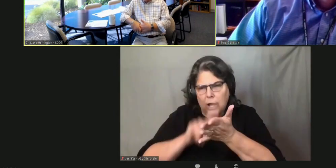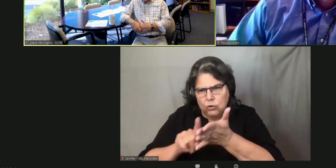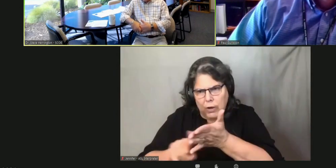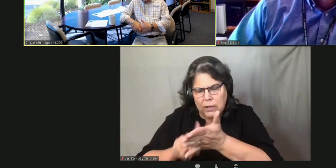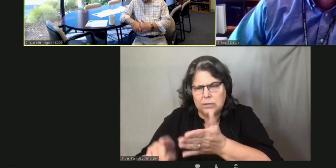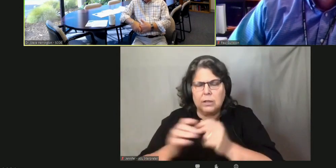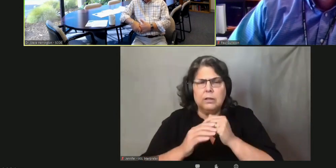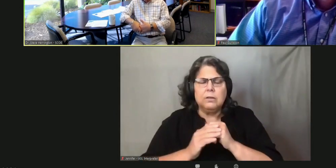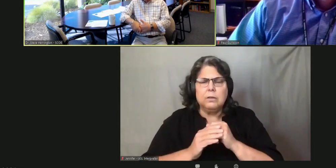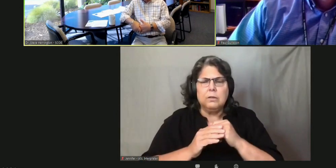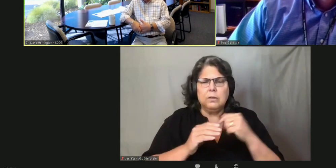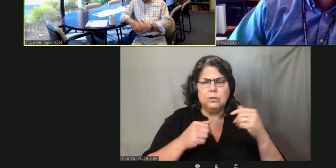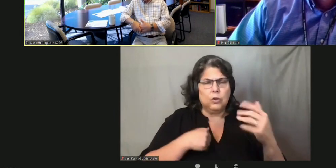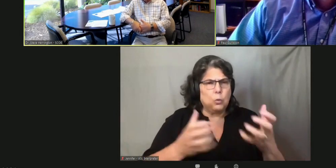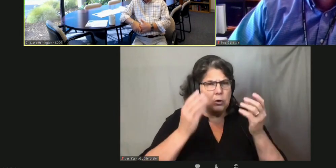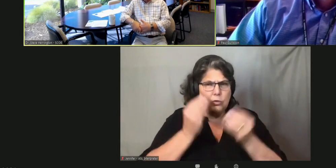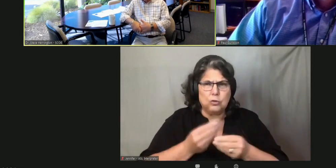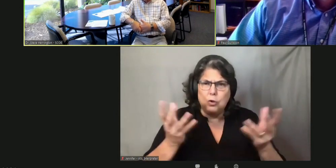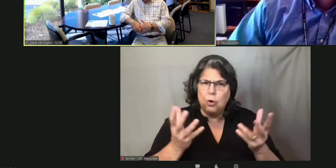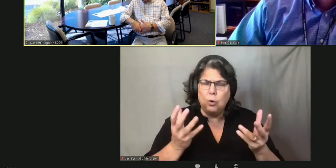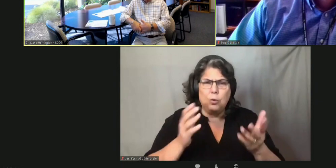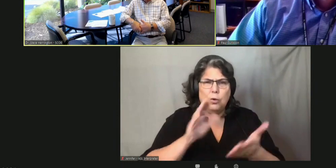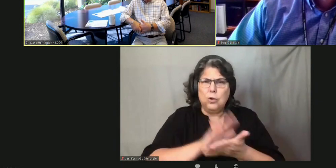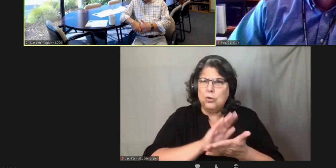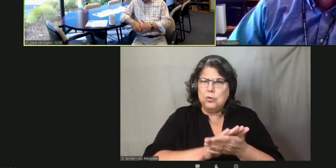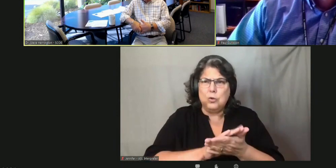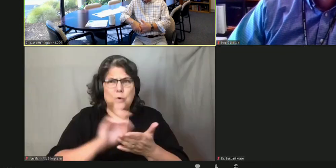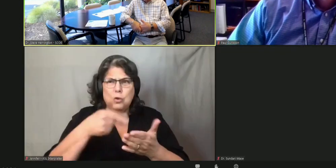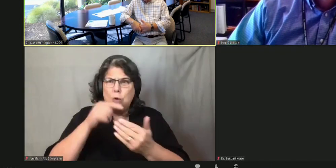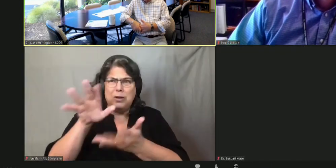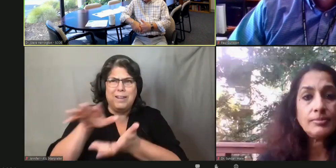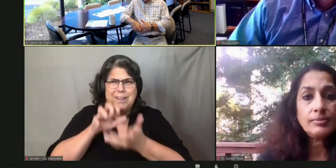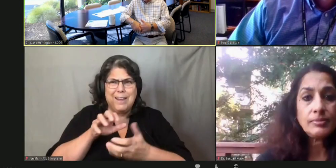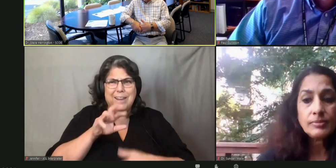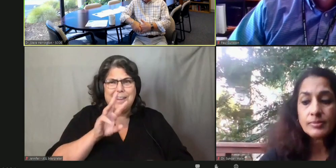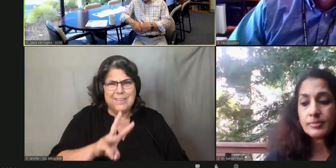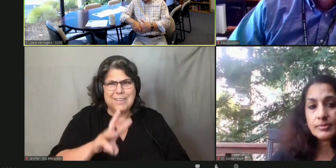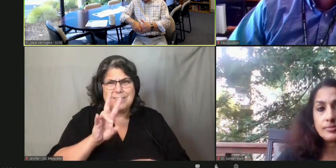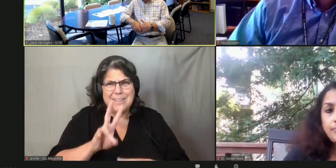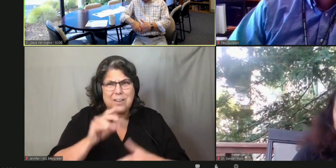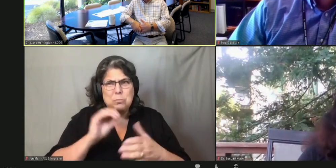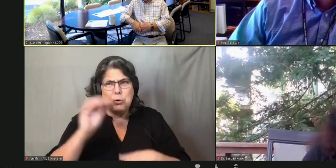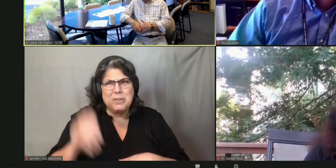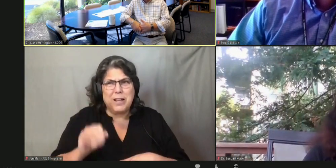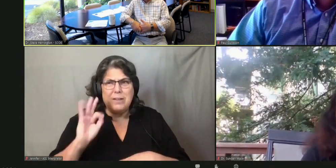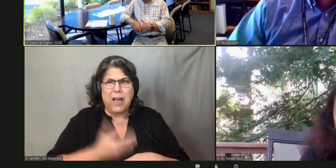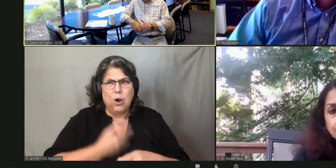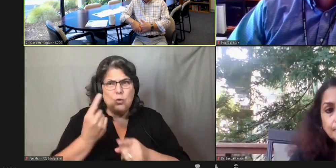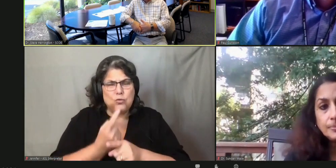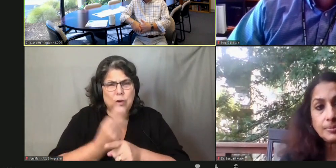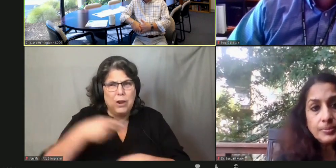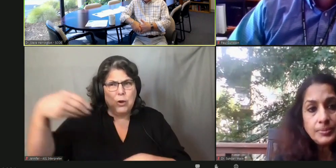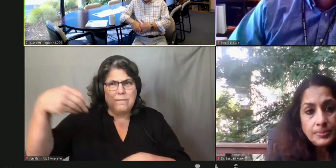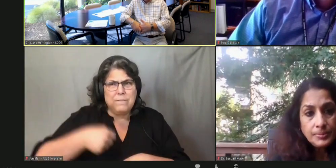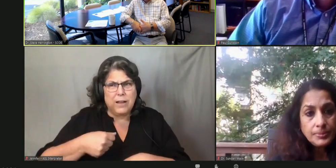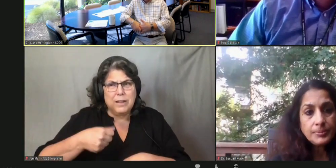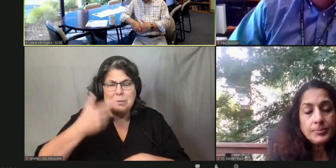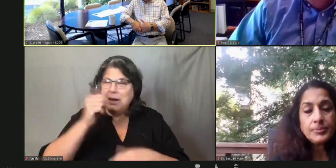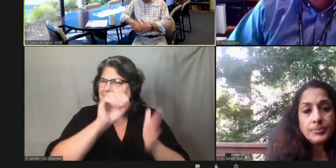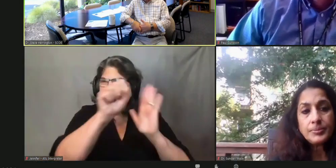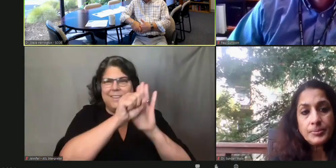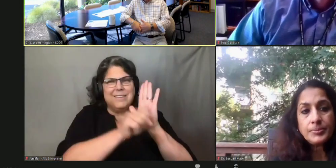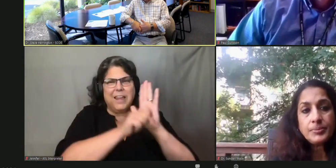let the public know, schools are only getting funded at 67% of their regular funding because the state is deferring its payments